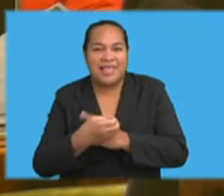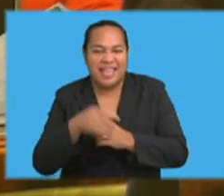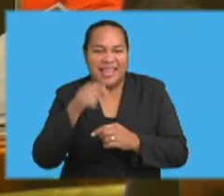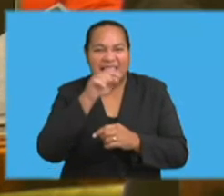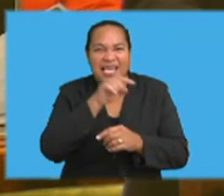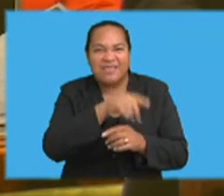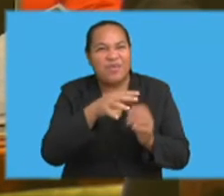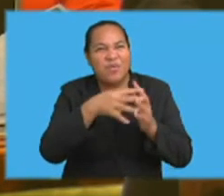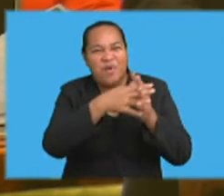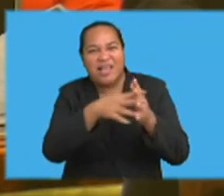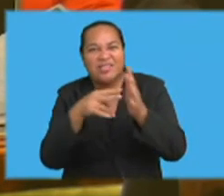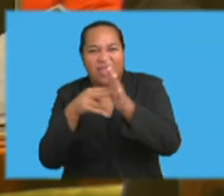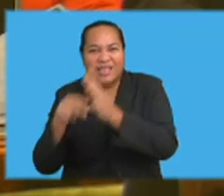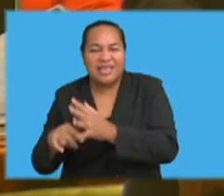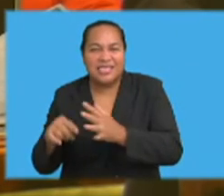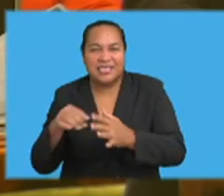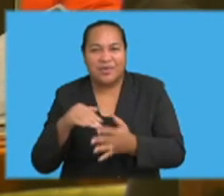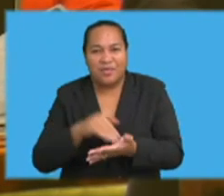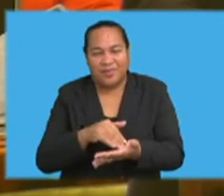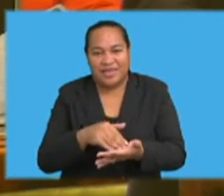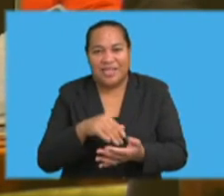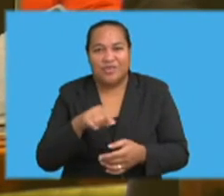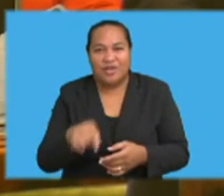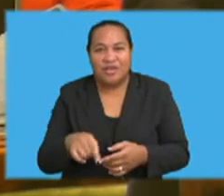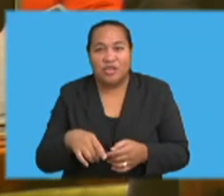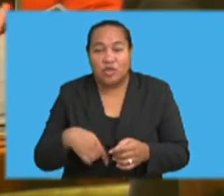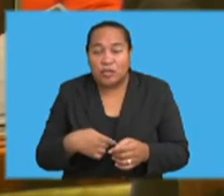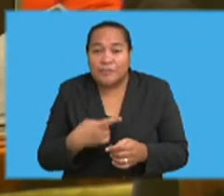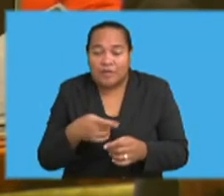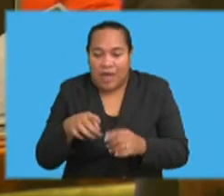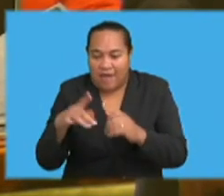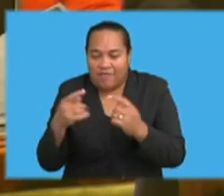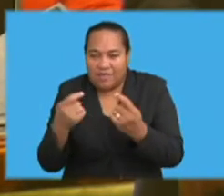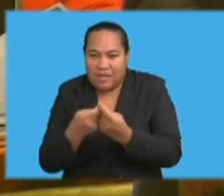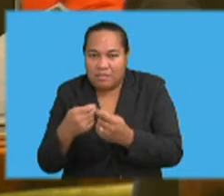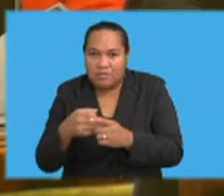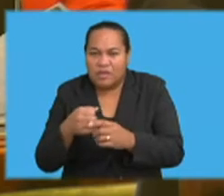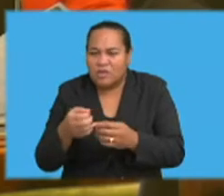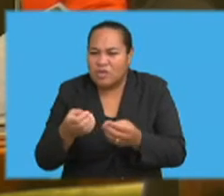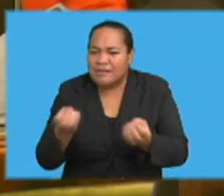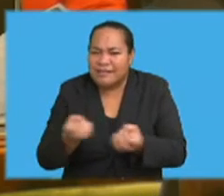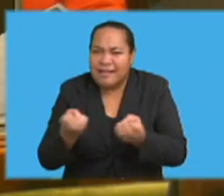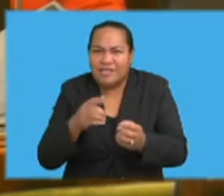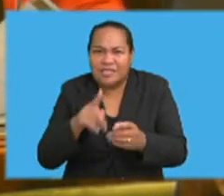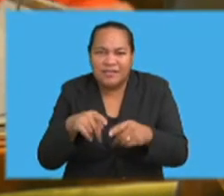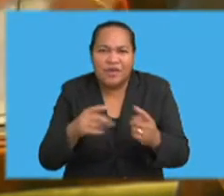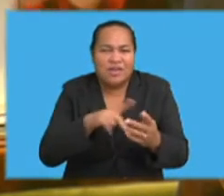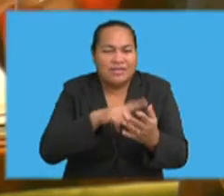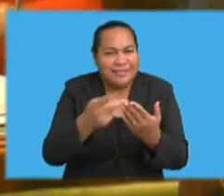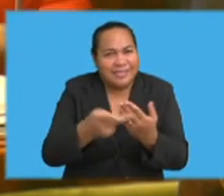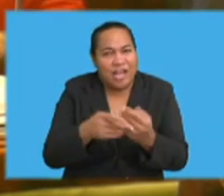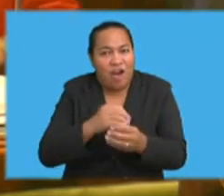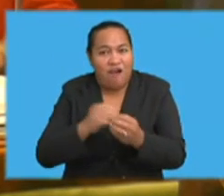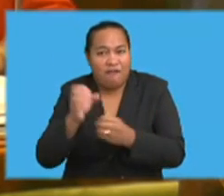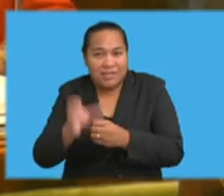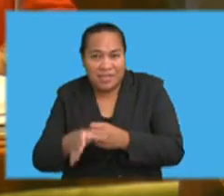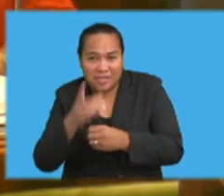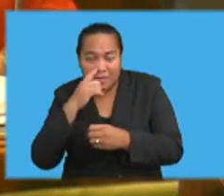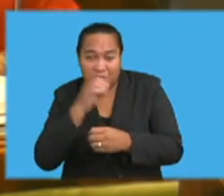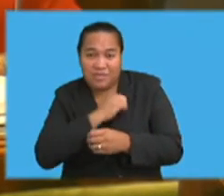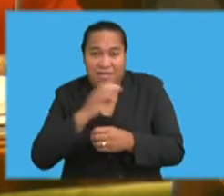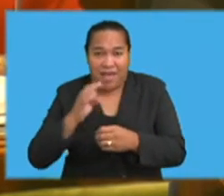reviewing of its systems and processes. We have engaged 4 dedicated natural resource project officers to monitor extraction